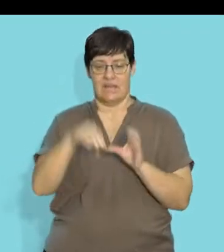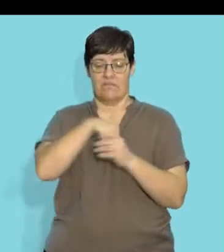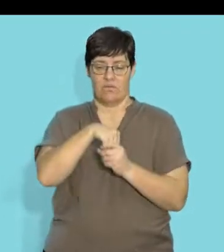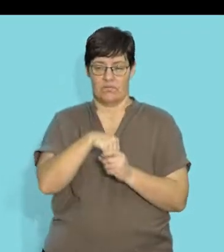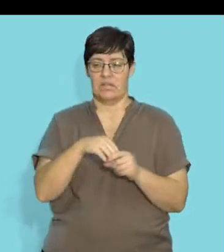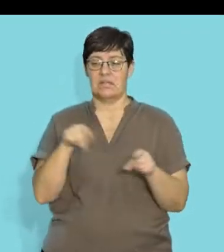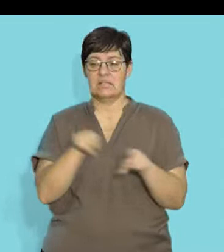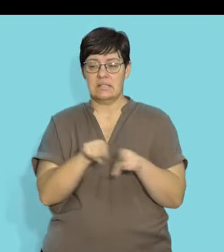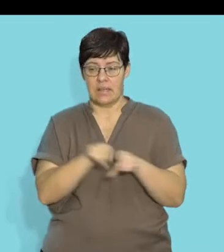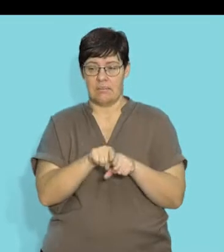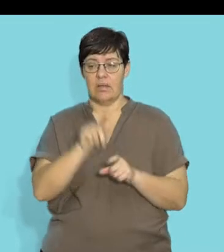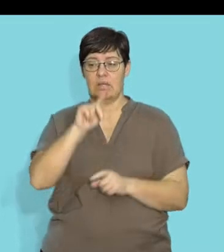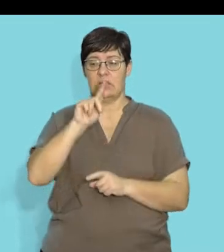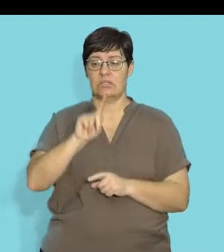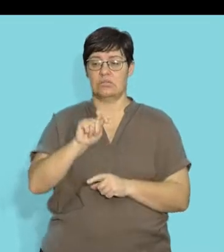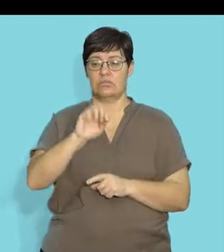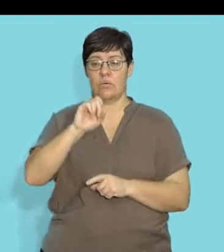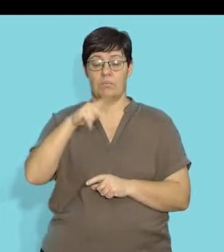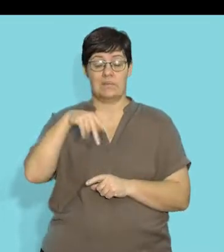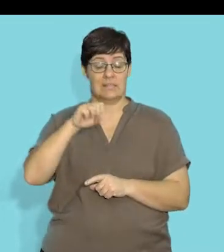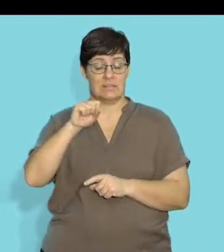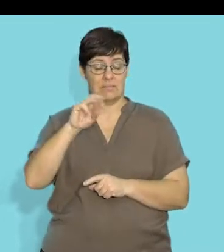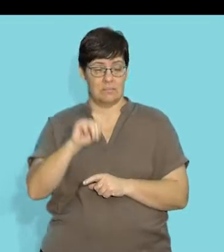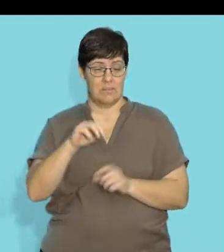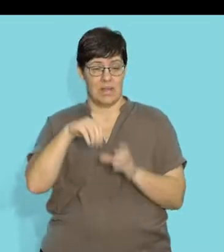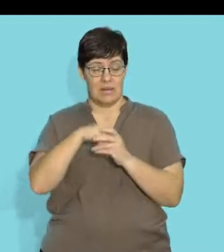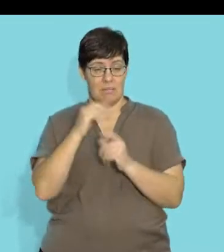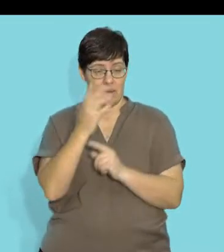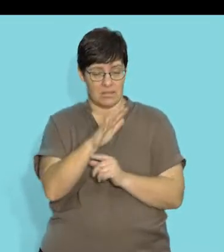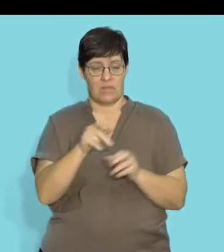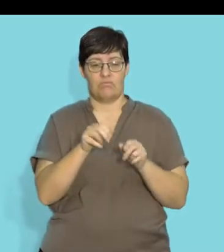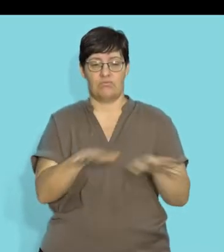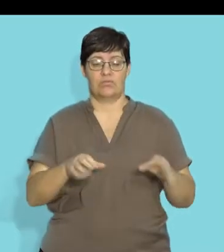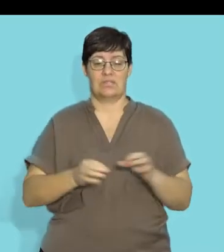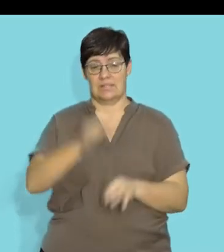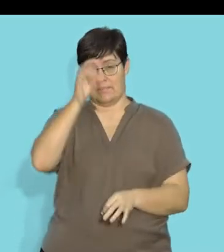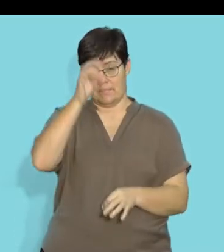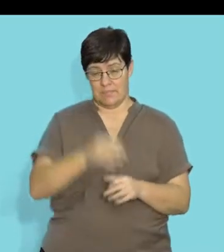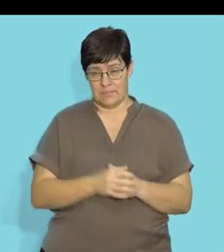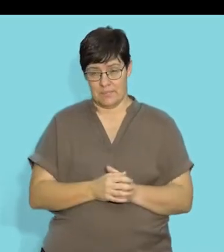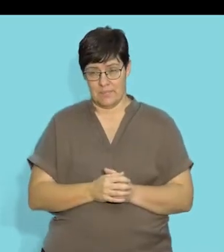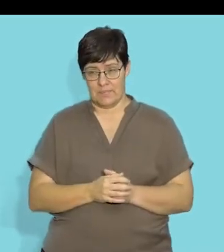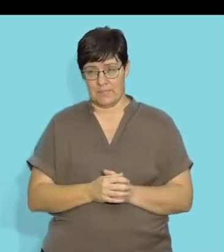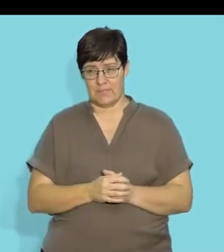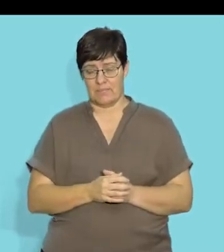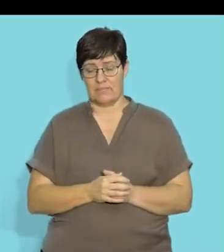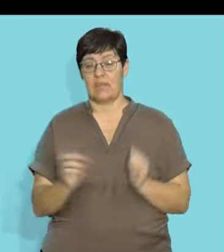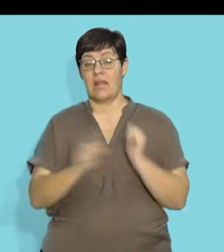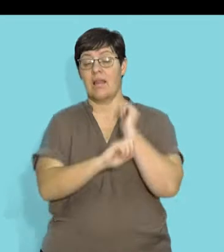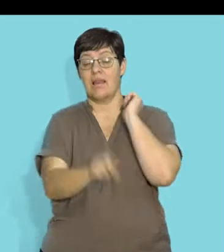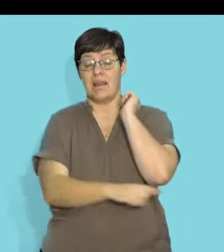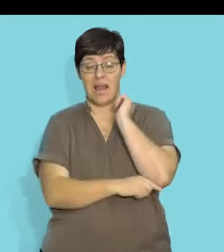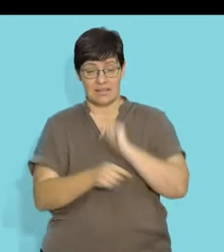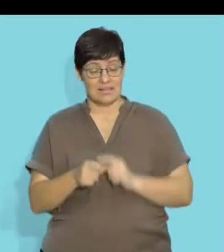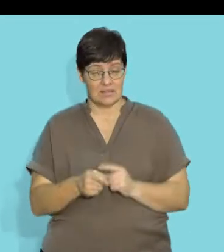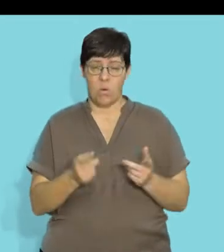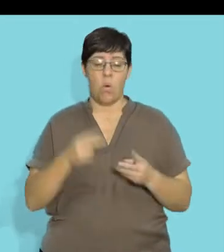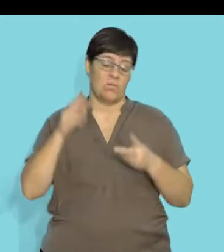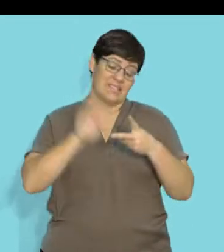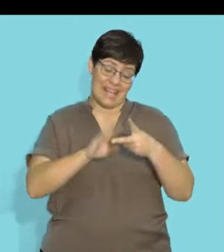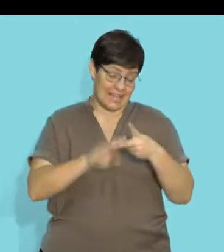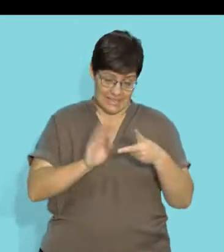it causes the tropism in plants and the roots in the stems. The last set of hormones, or rather the